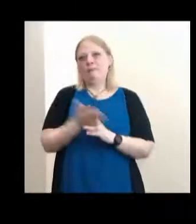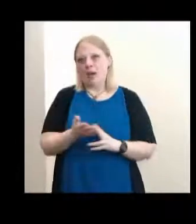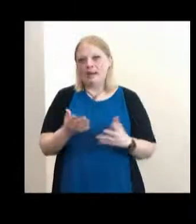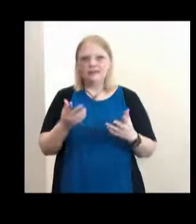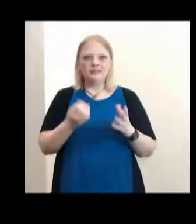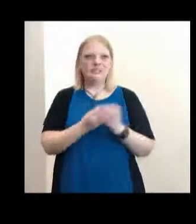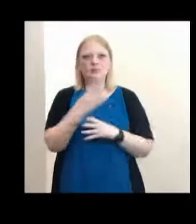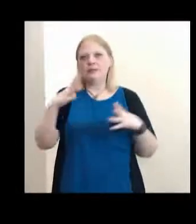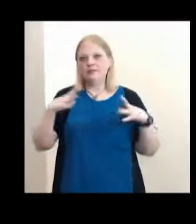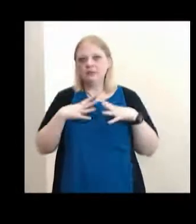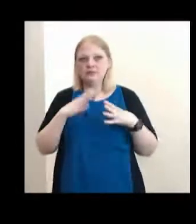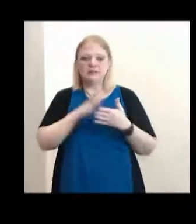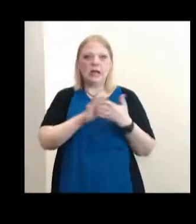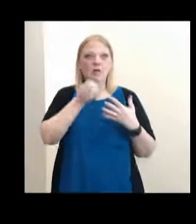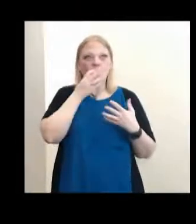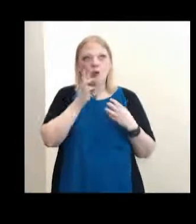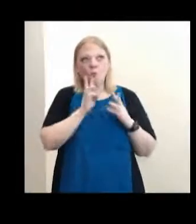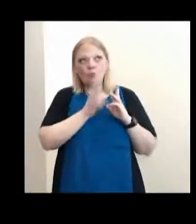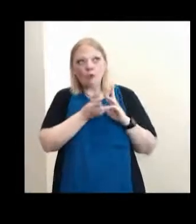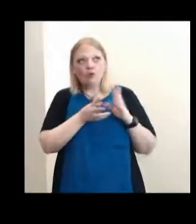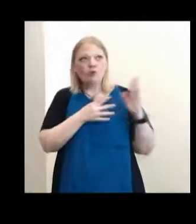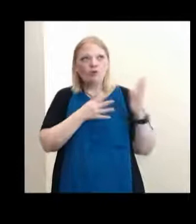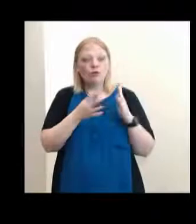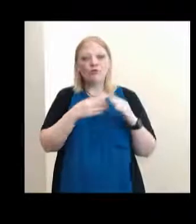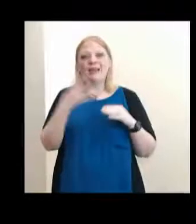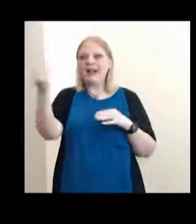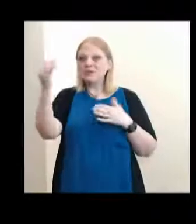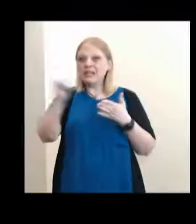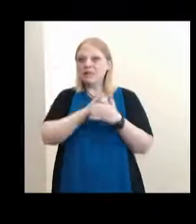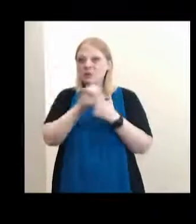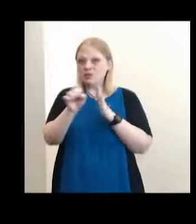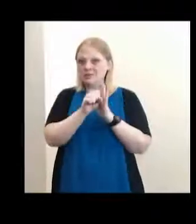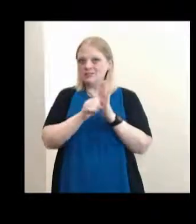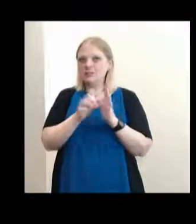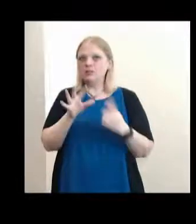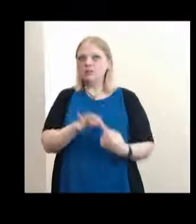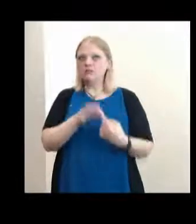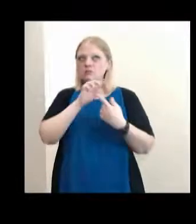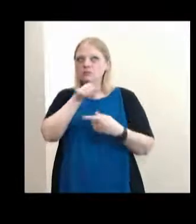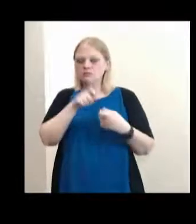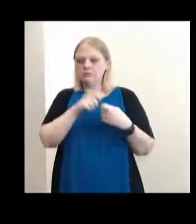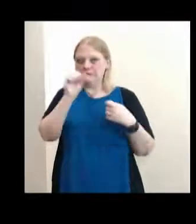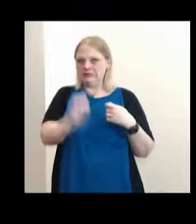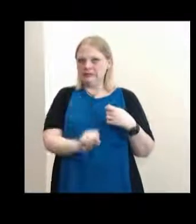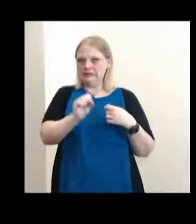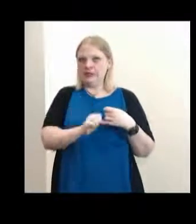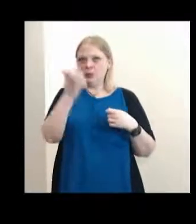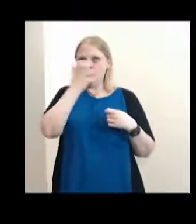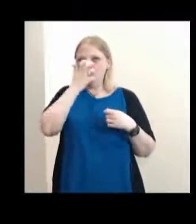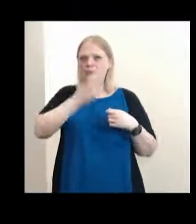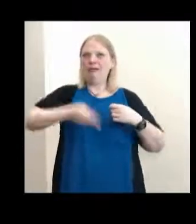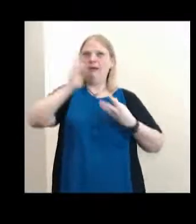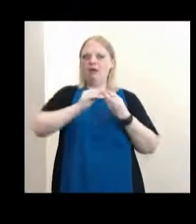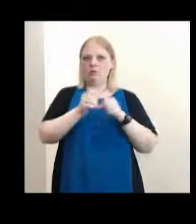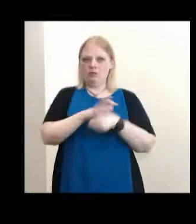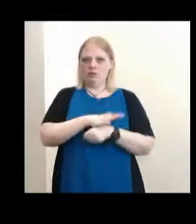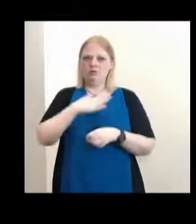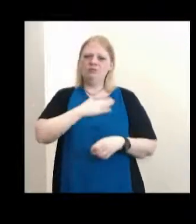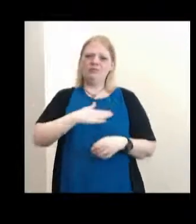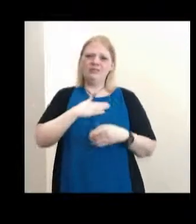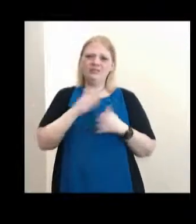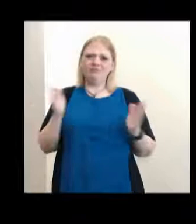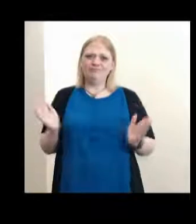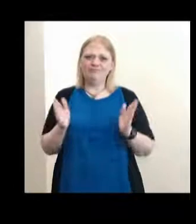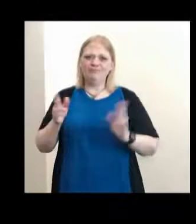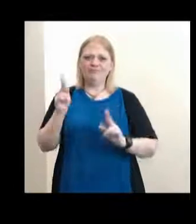warm weather. We know that outside of New York State, especially in the South, there are very high numbers of COVID-19. So please, I want to